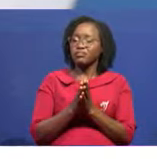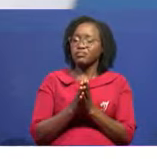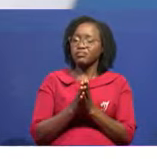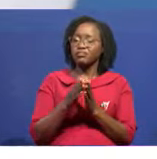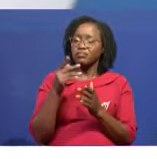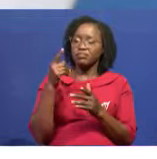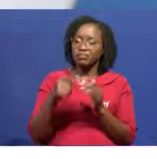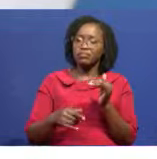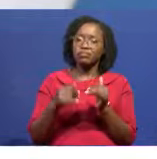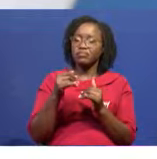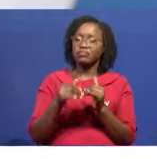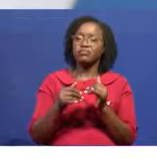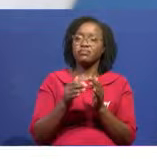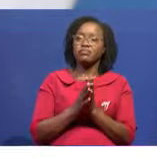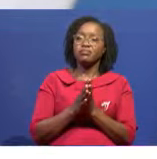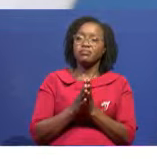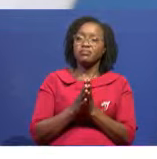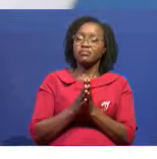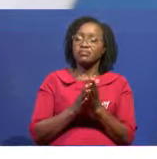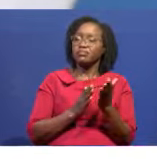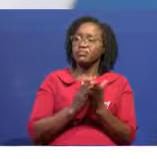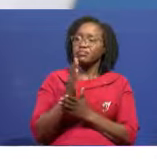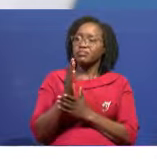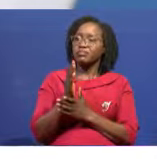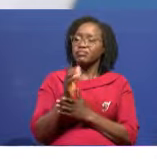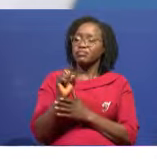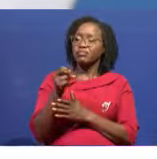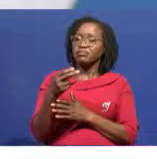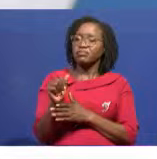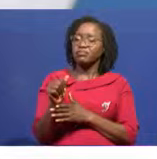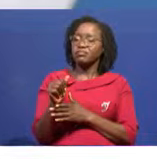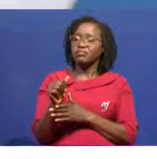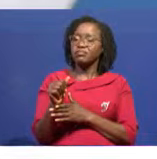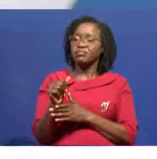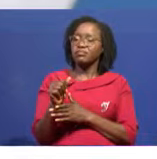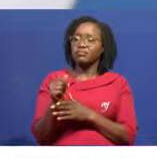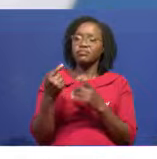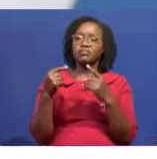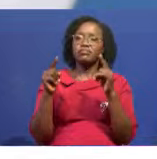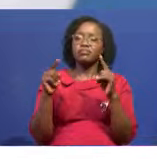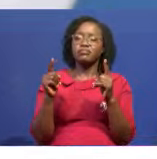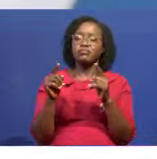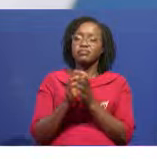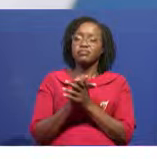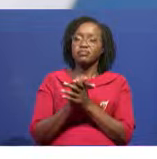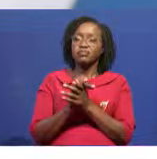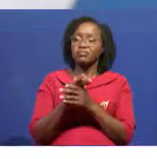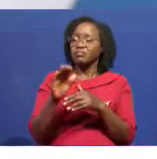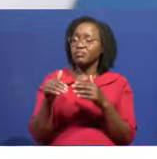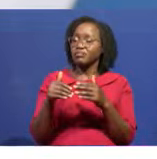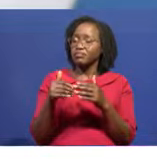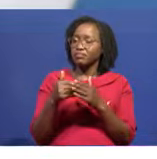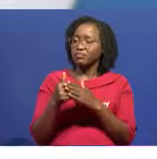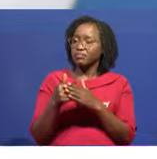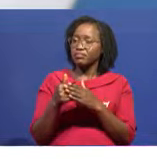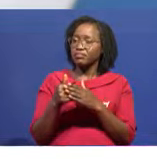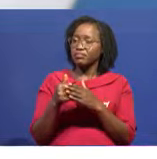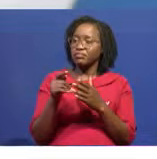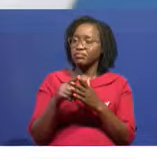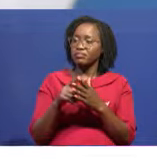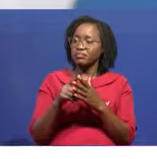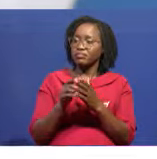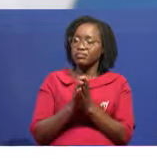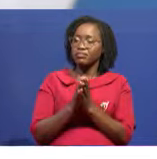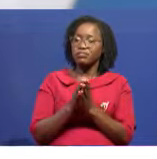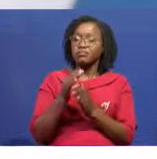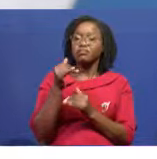deducted so as to, ensure SHA is a success, and all the way to the final